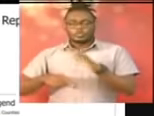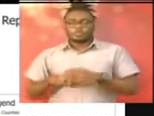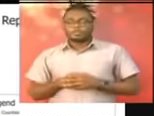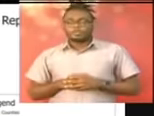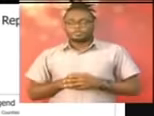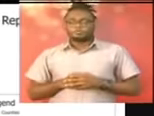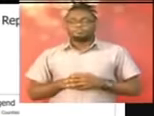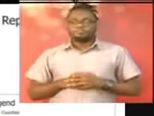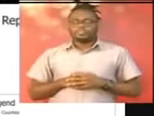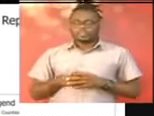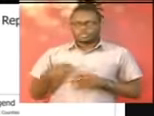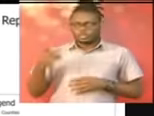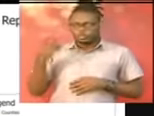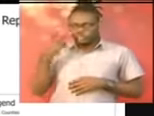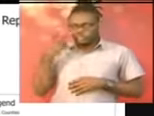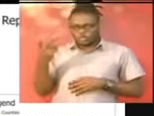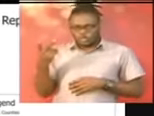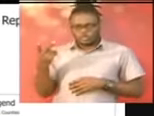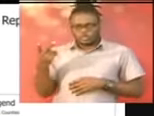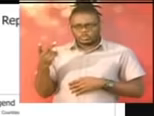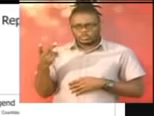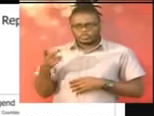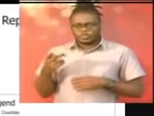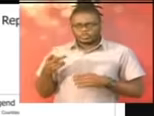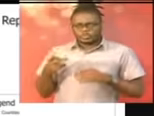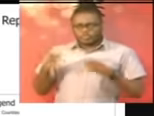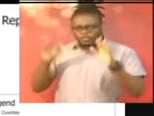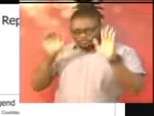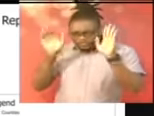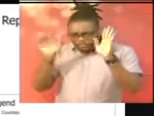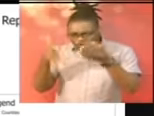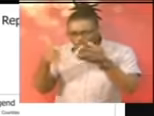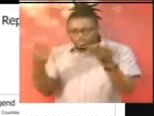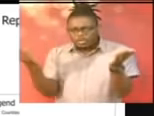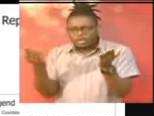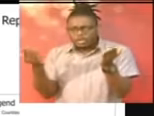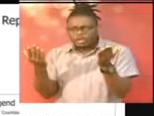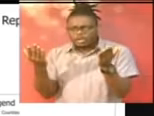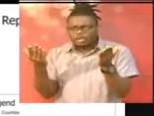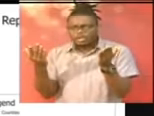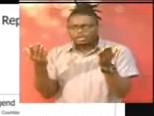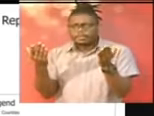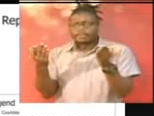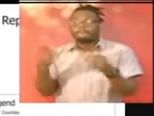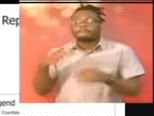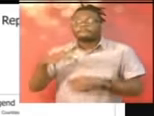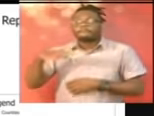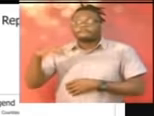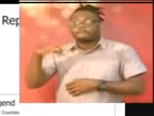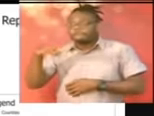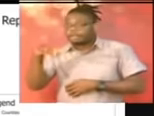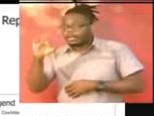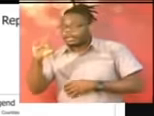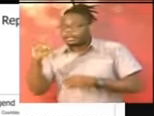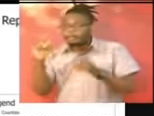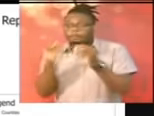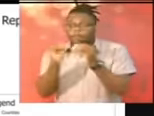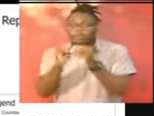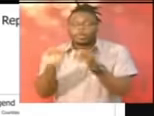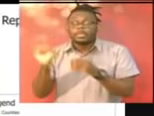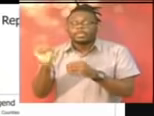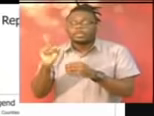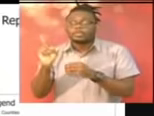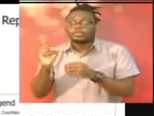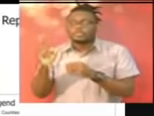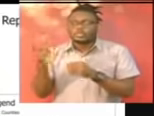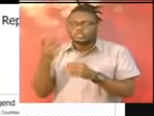However, the focus at this point will really be on those in which we were able to identify a trend, so the increases or decreases. You will